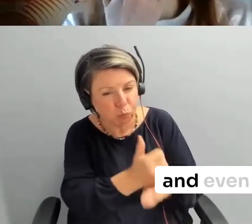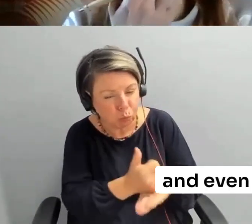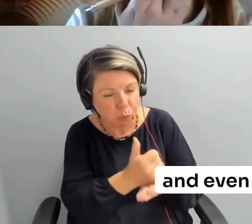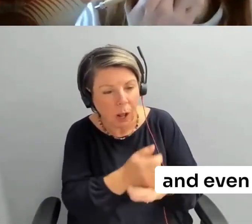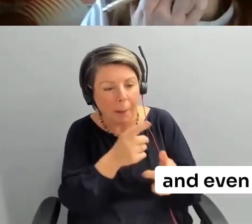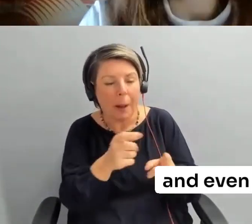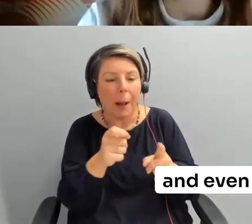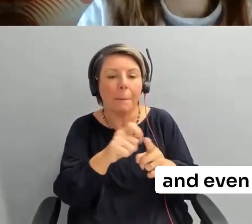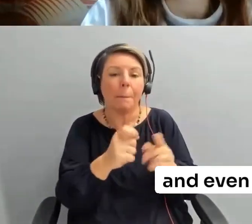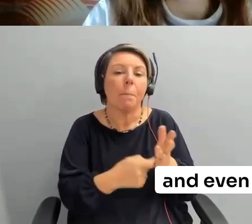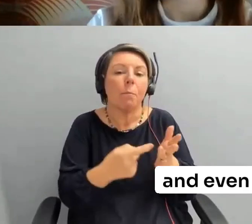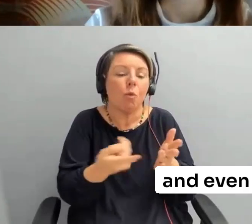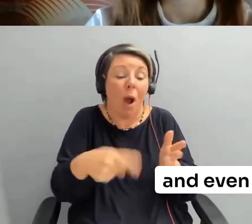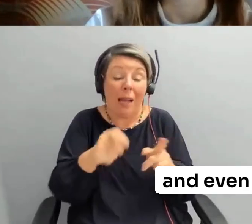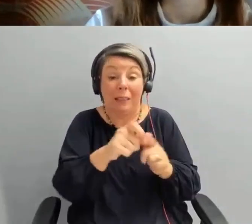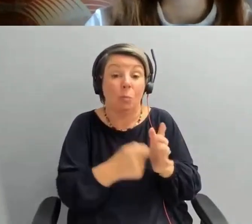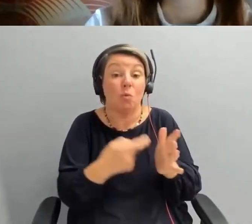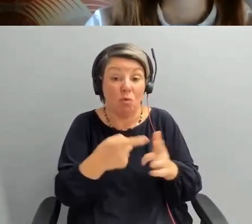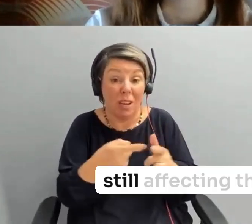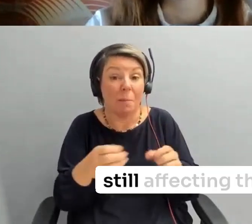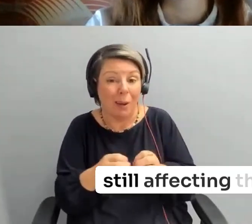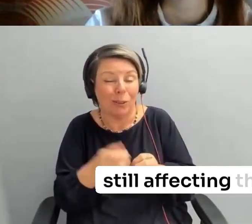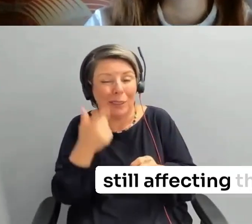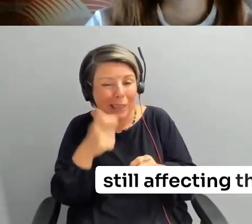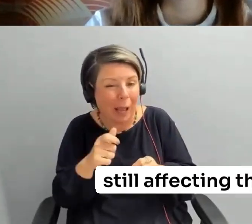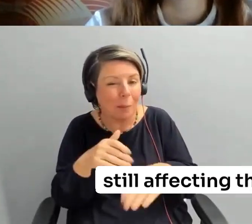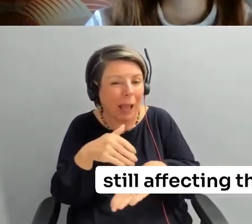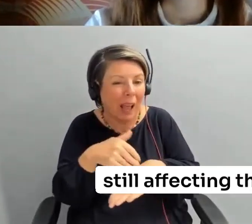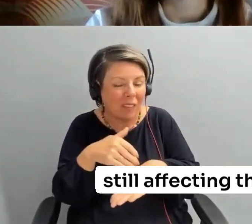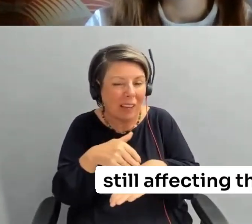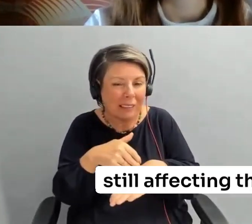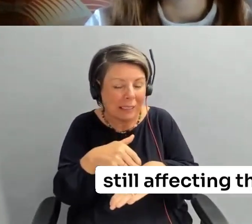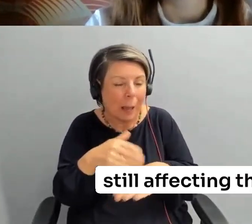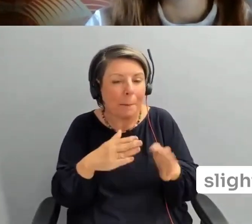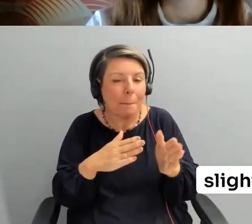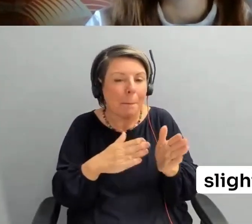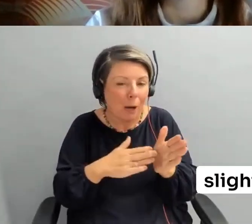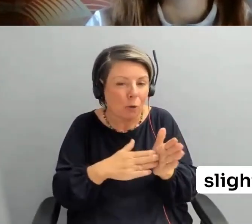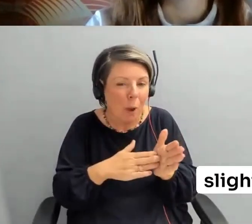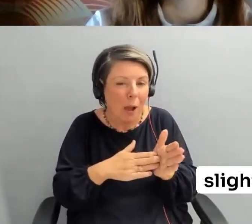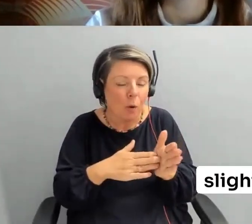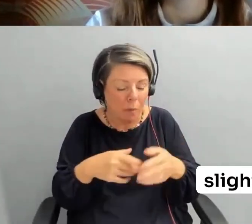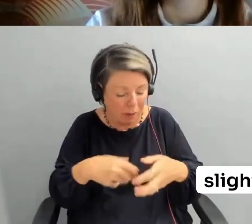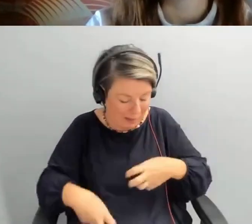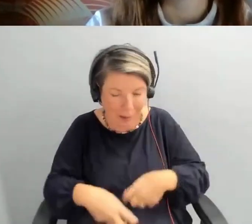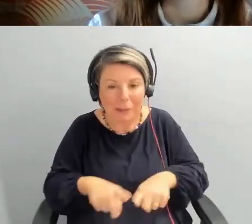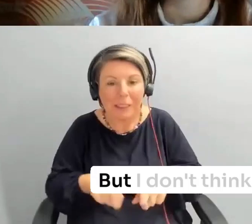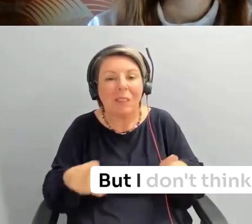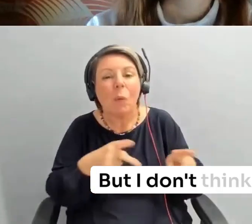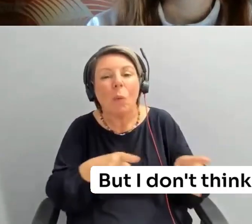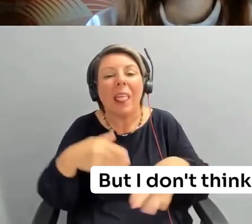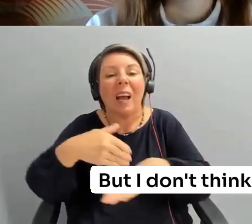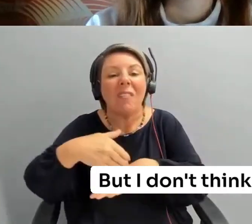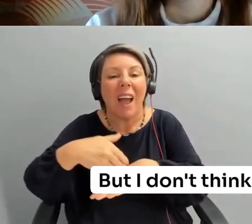probiotics and even prebiotics, which are still affecting the microbiome, but just in a slightly different way. But